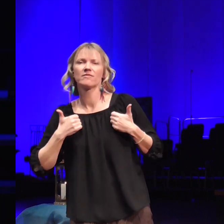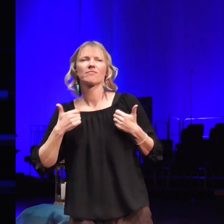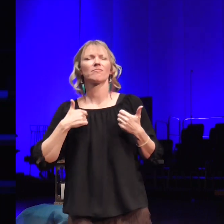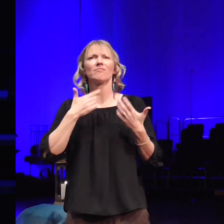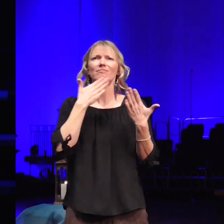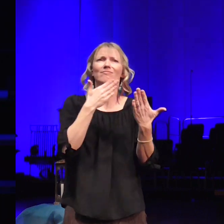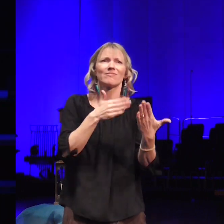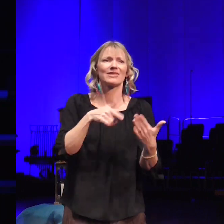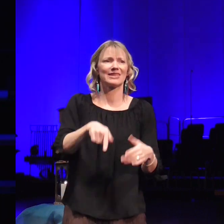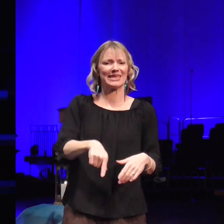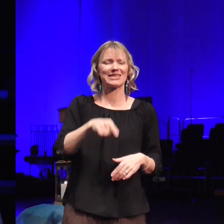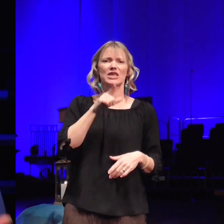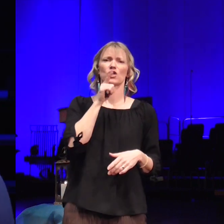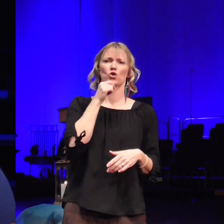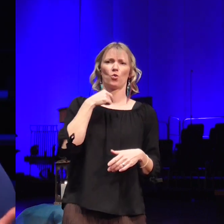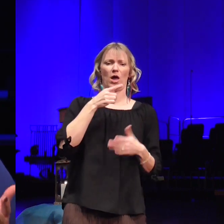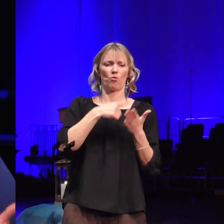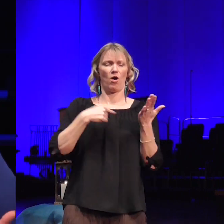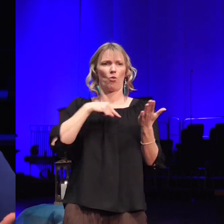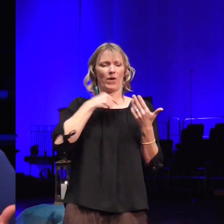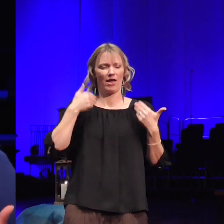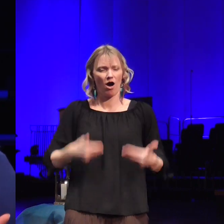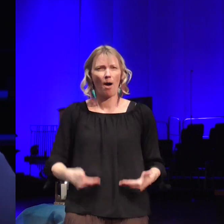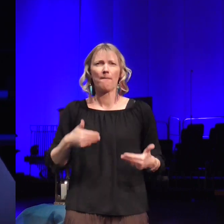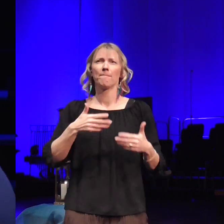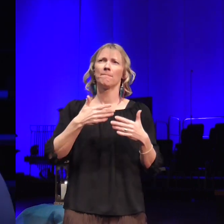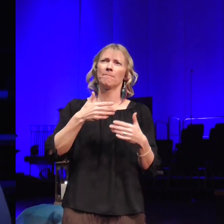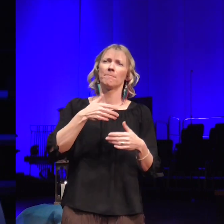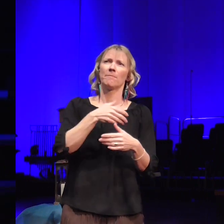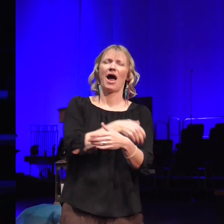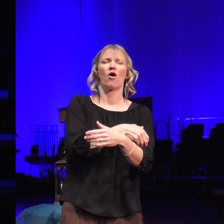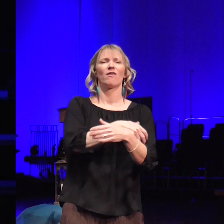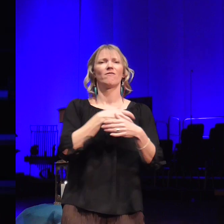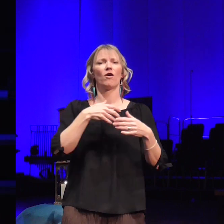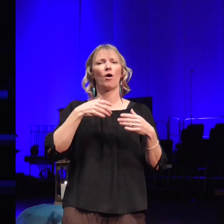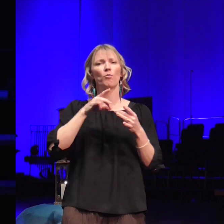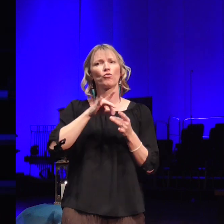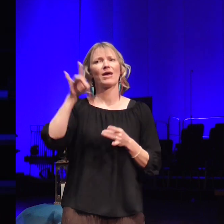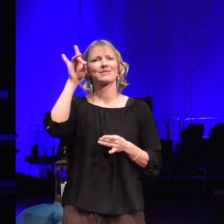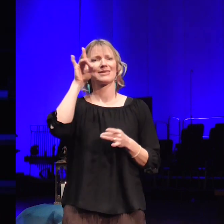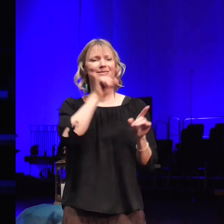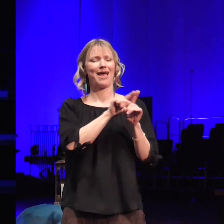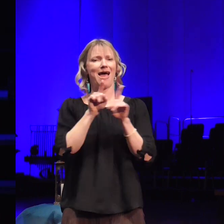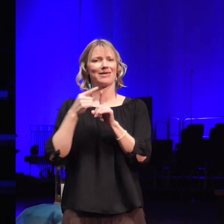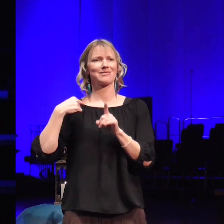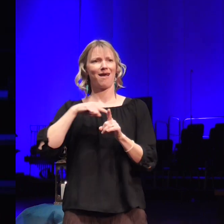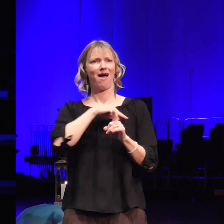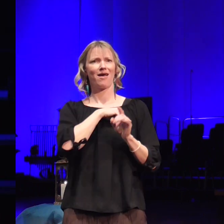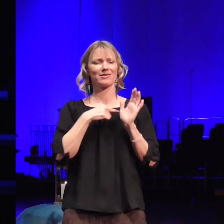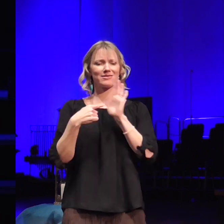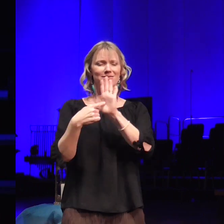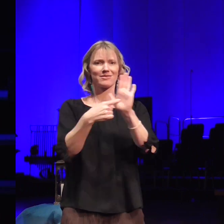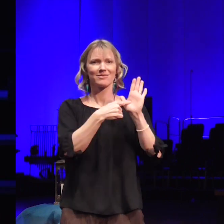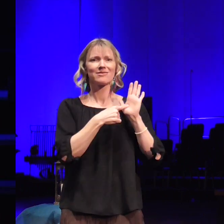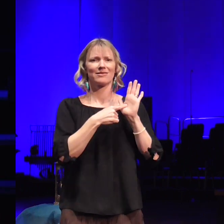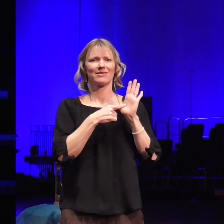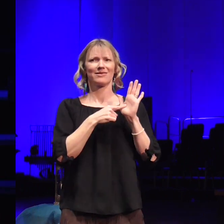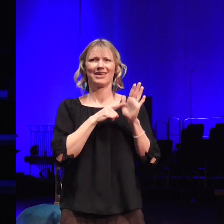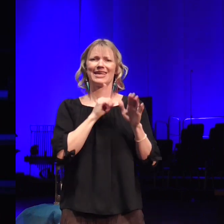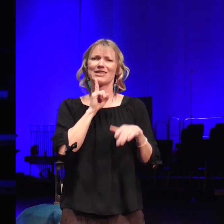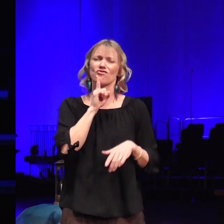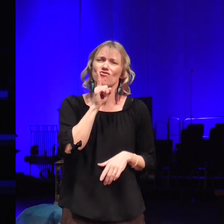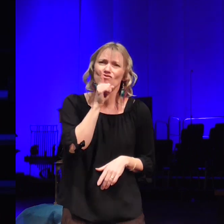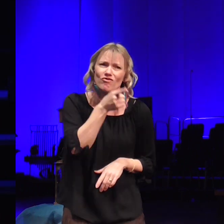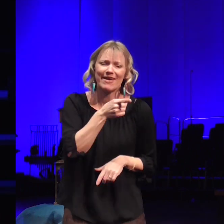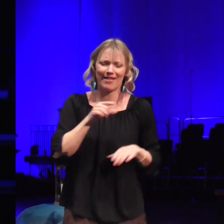I am grateful that this powerful presence that God is as us is so very real and